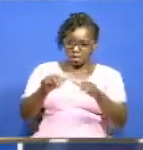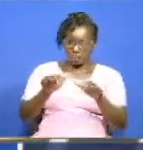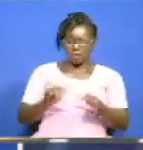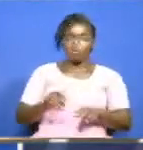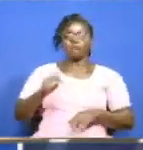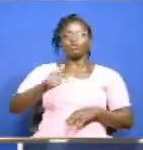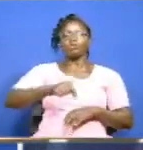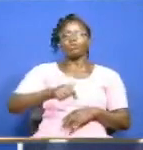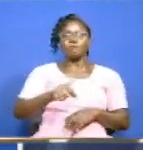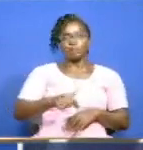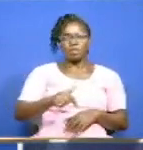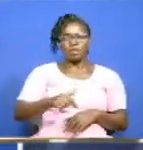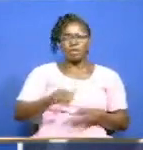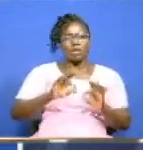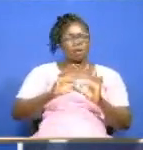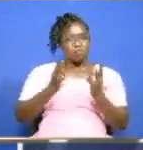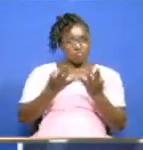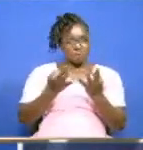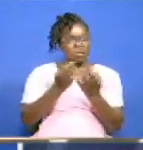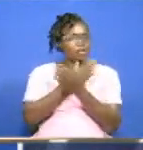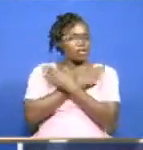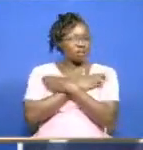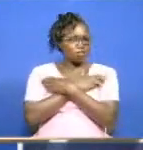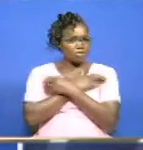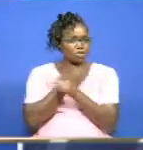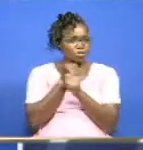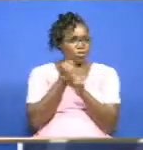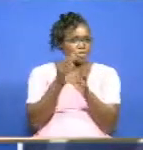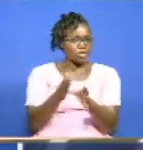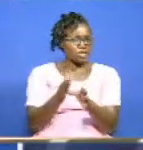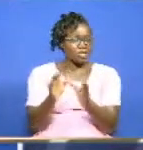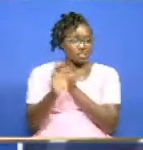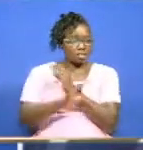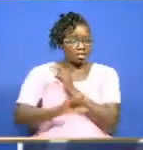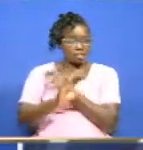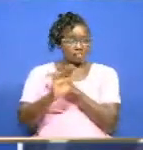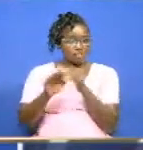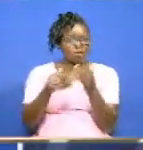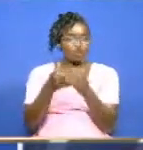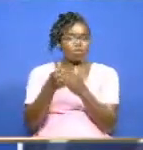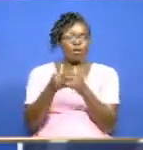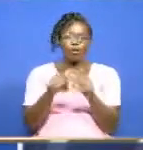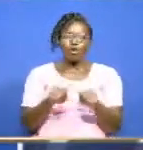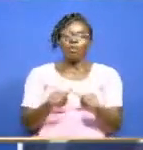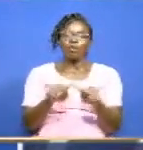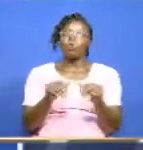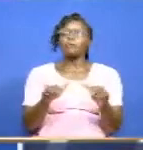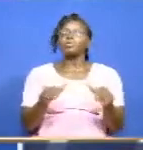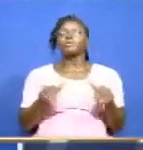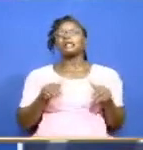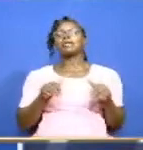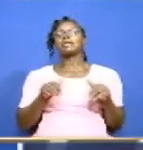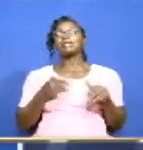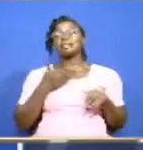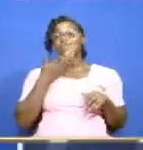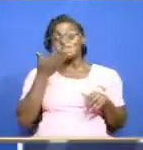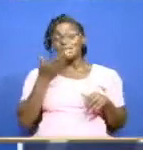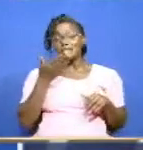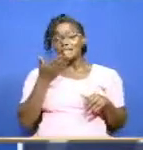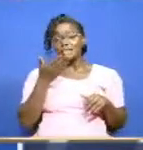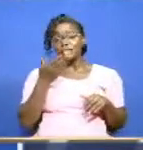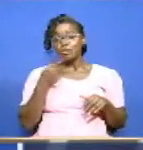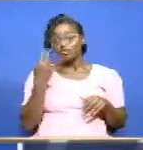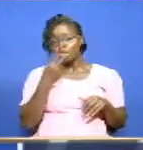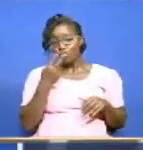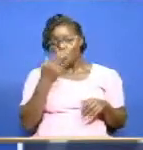today, family, friends, colleagues, and the country at large continues waiting for answers on who and